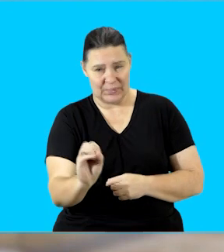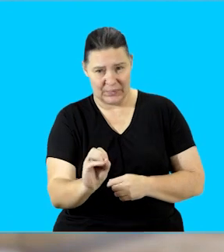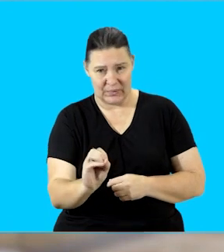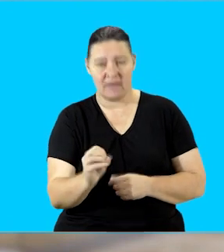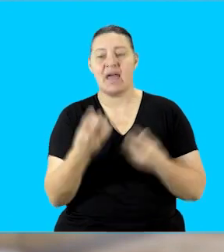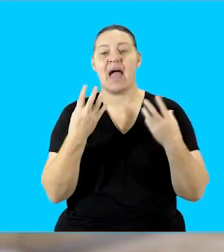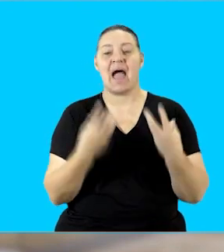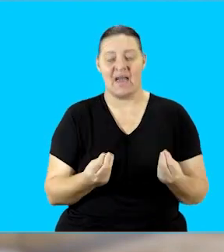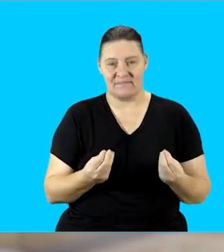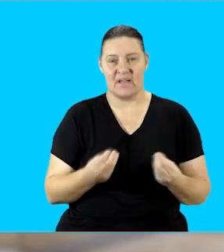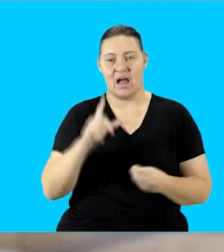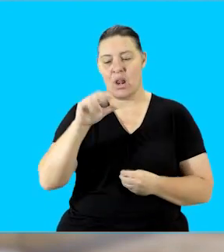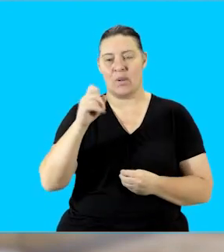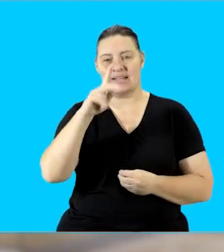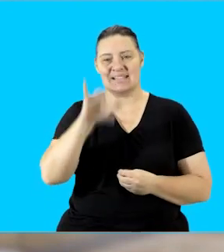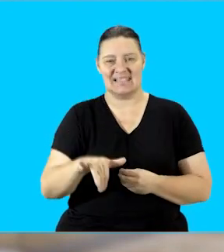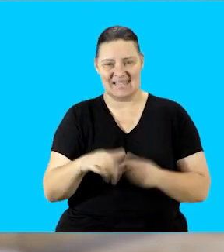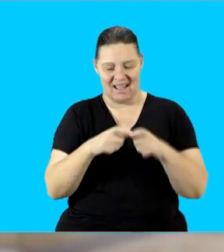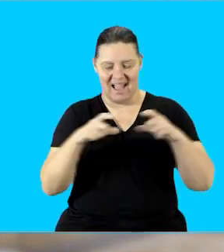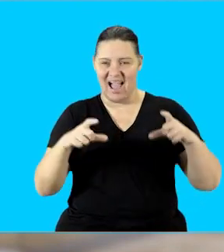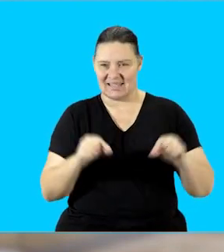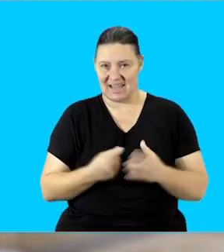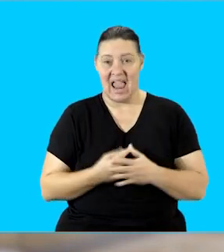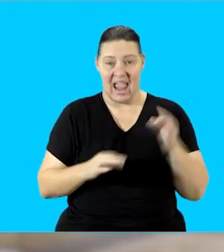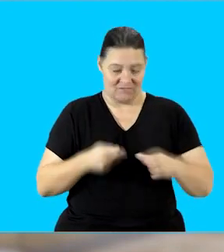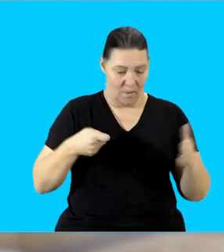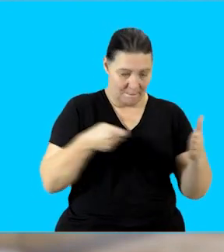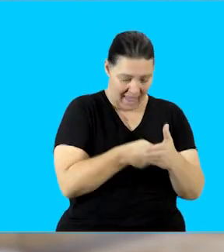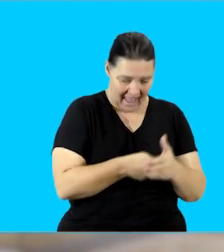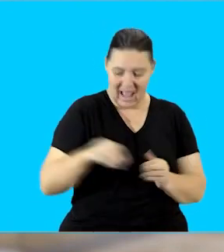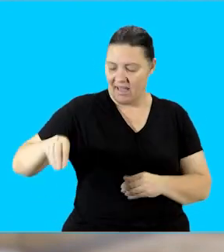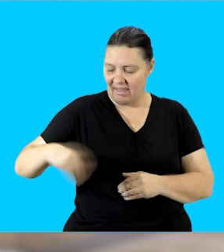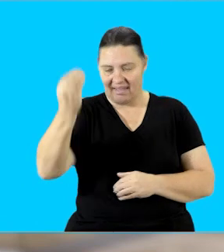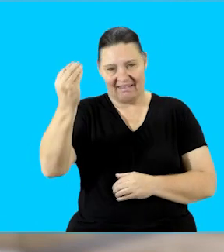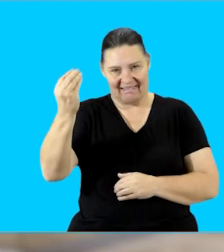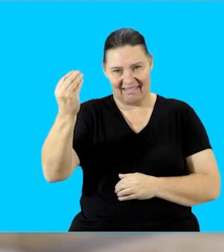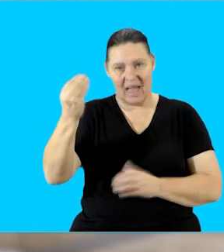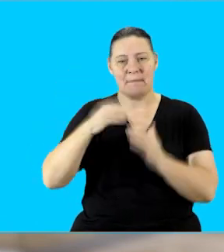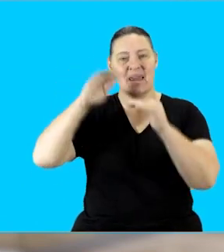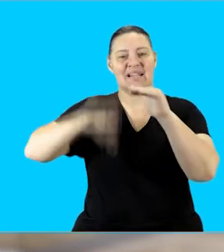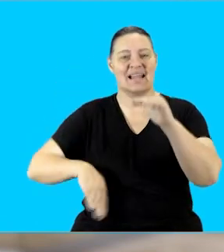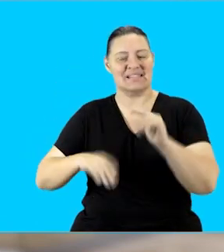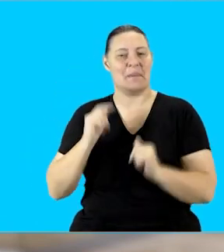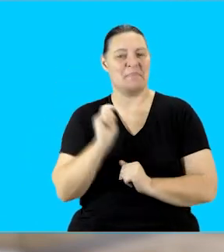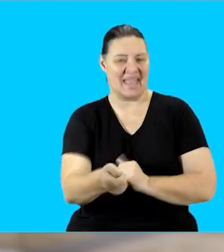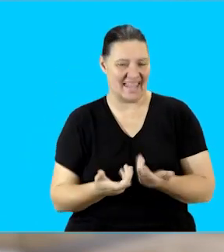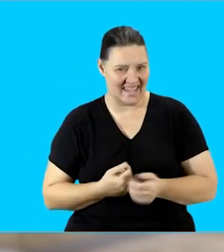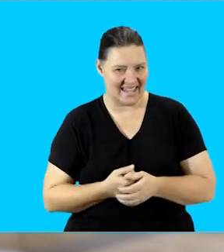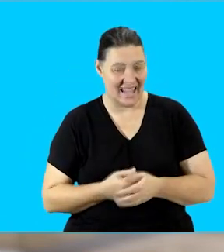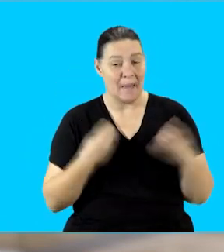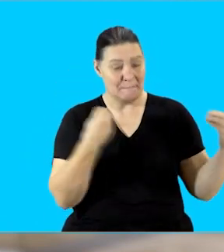names, now they have loyalty scheme cards whereby when you buy, if you are a loyal card member, you get a